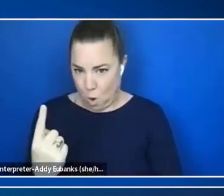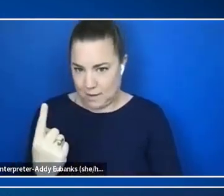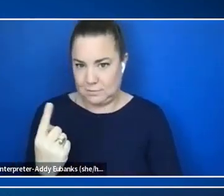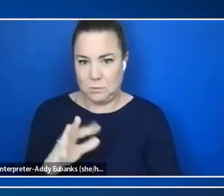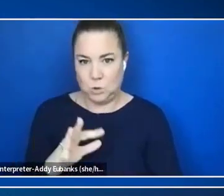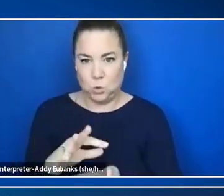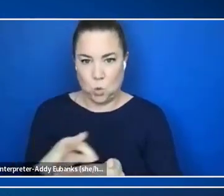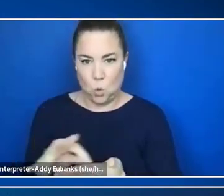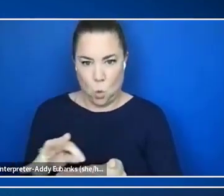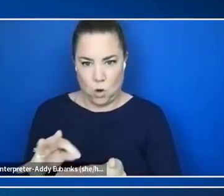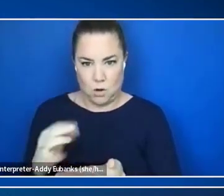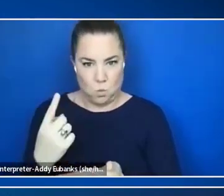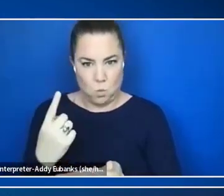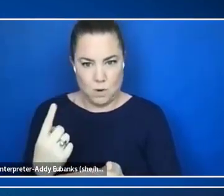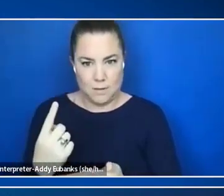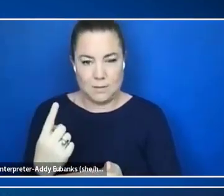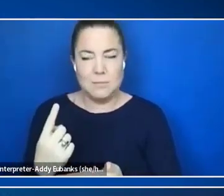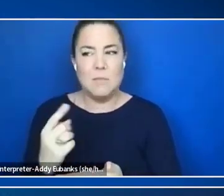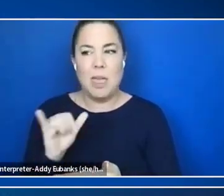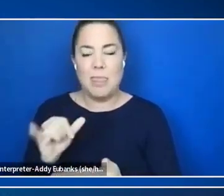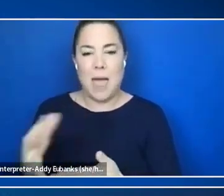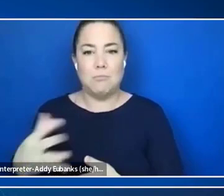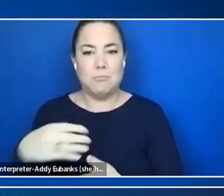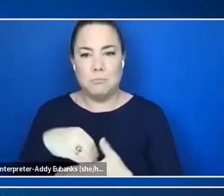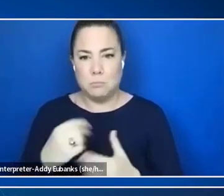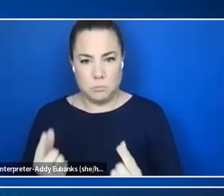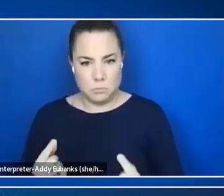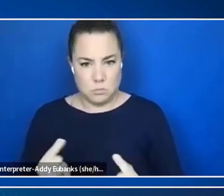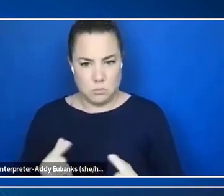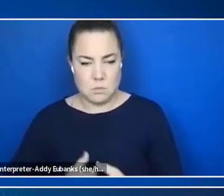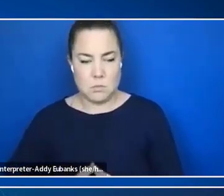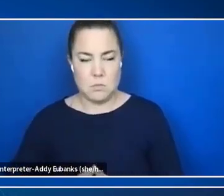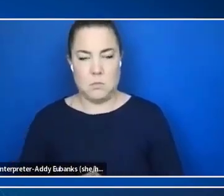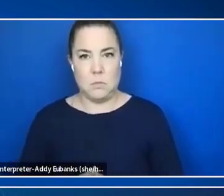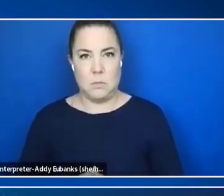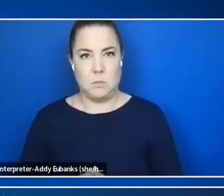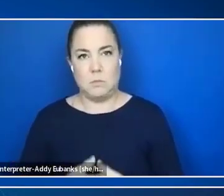and it's to take into account,